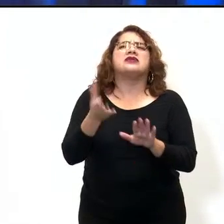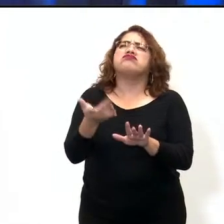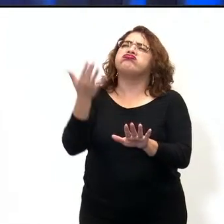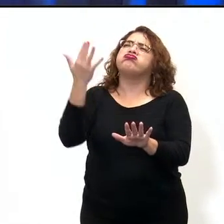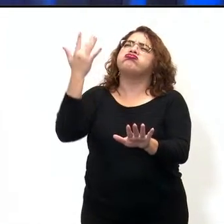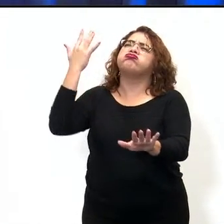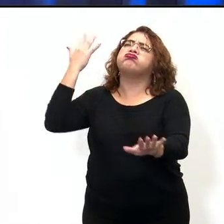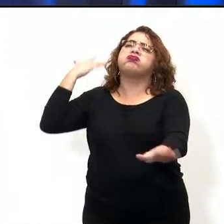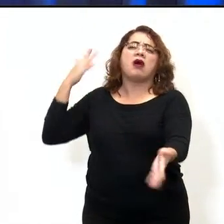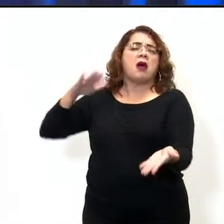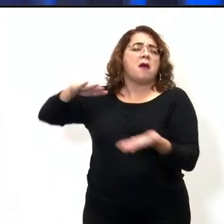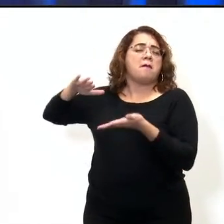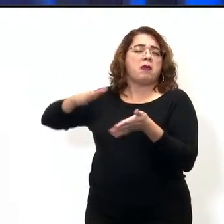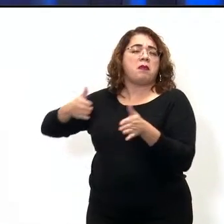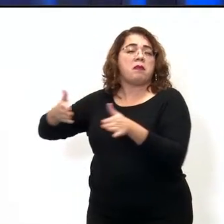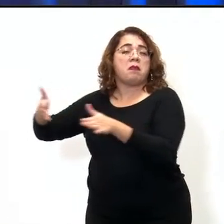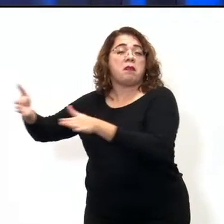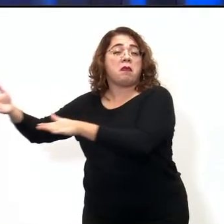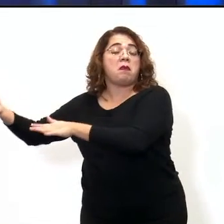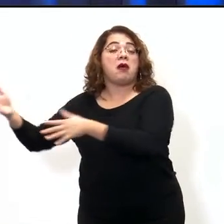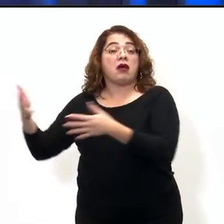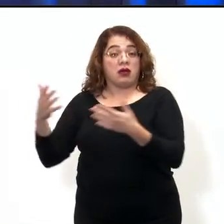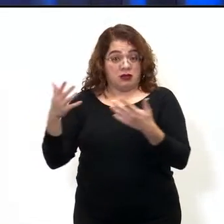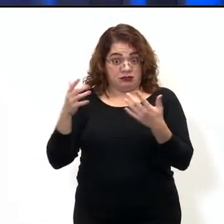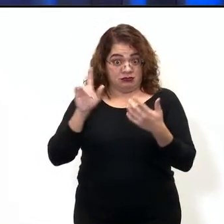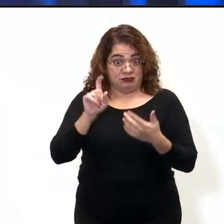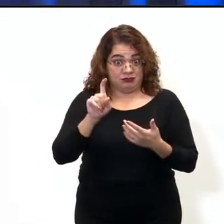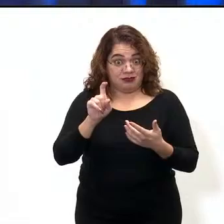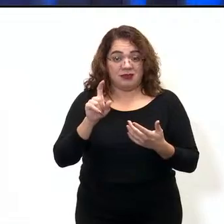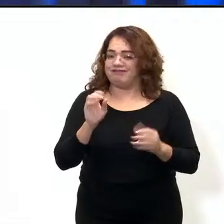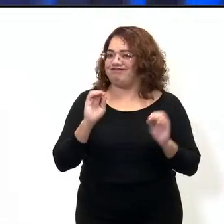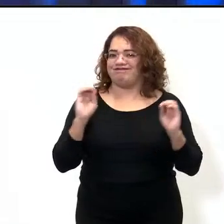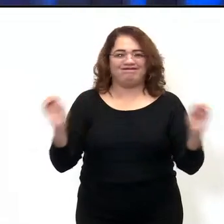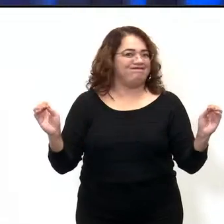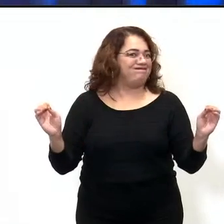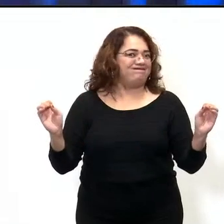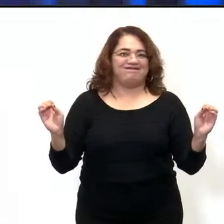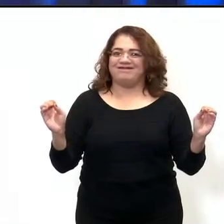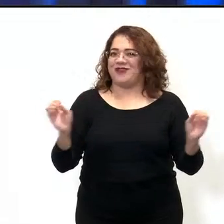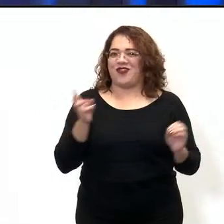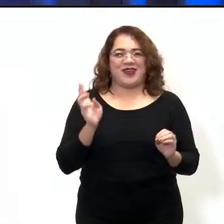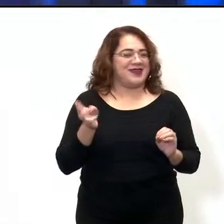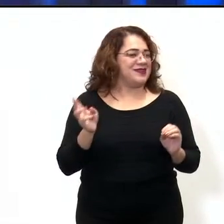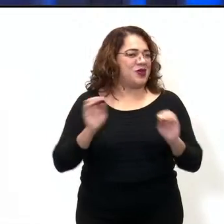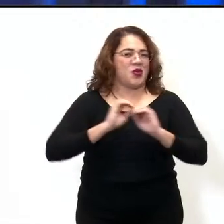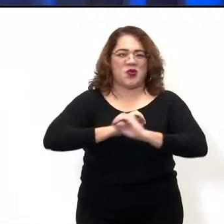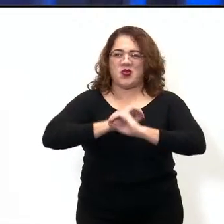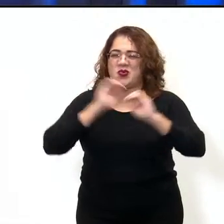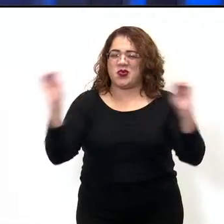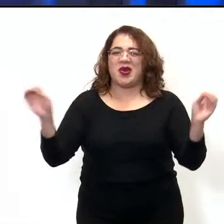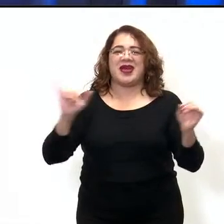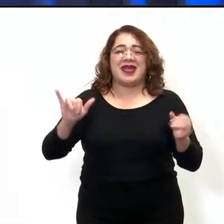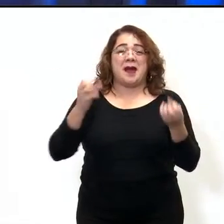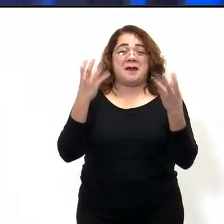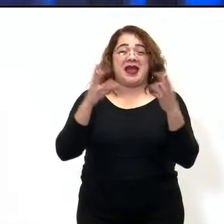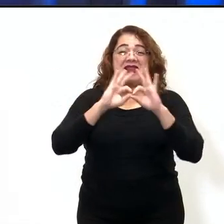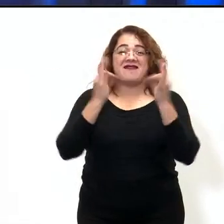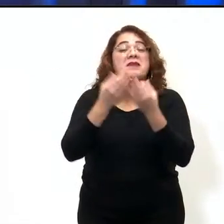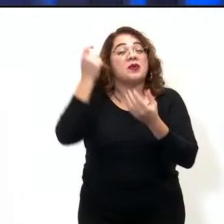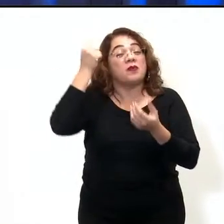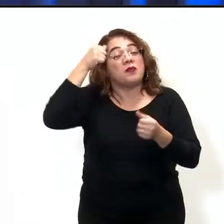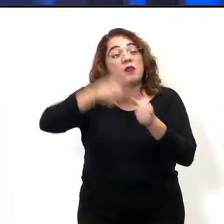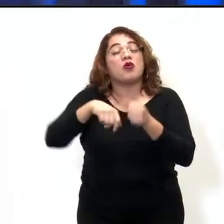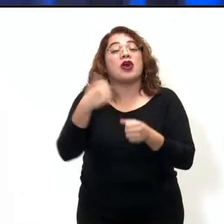lost this many people and devastated this many families in the history of our city. Not the earthquake